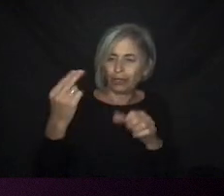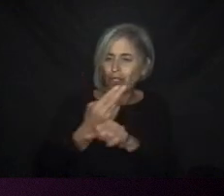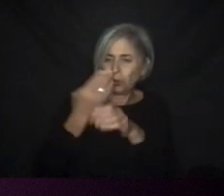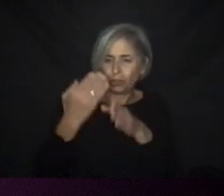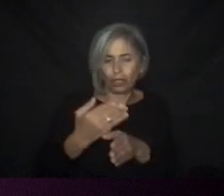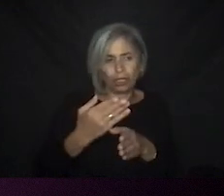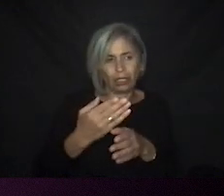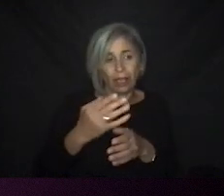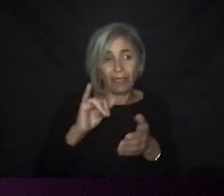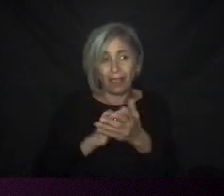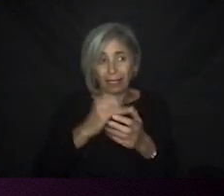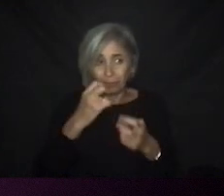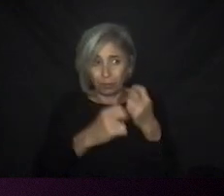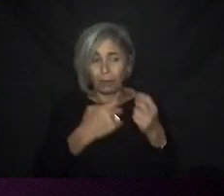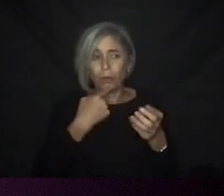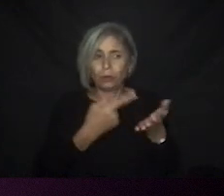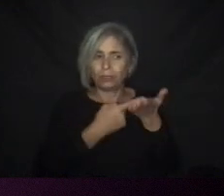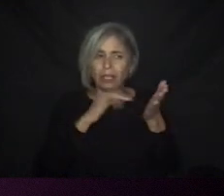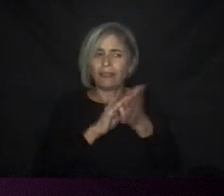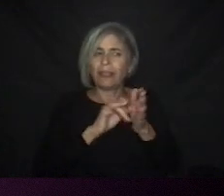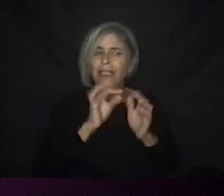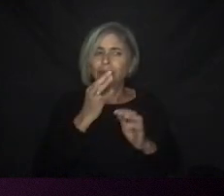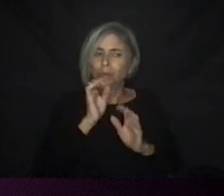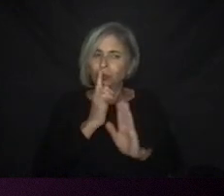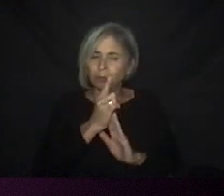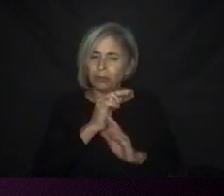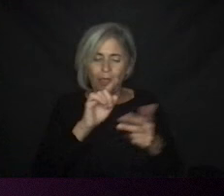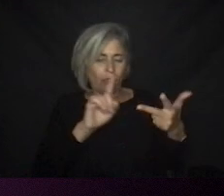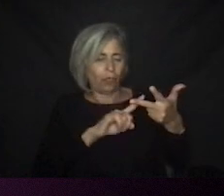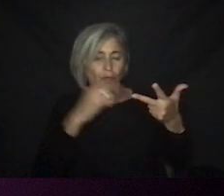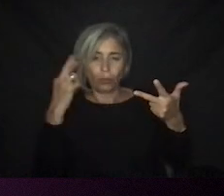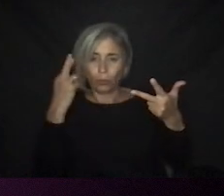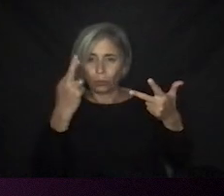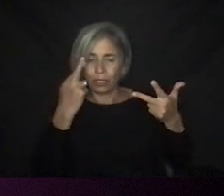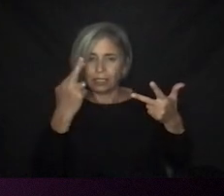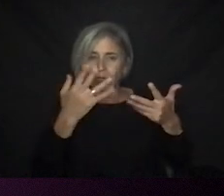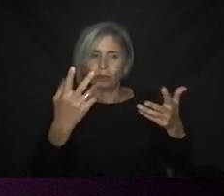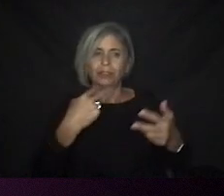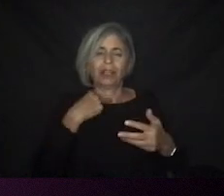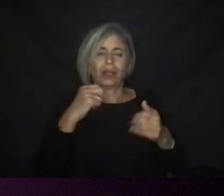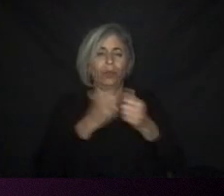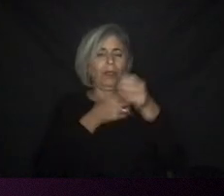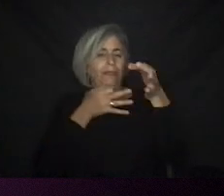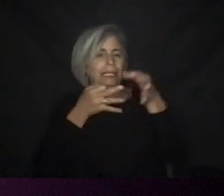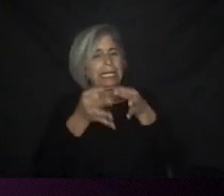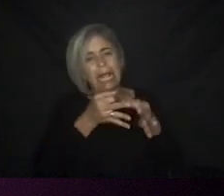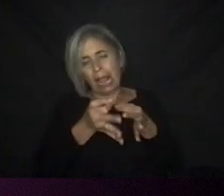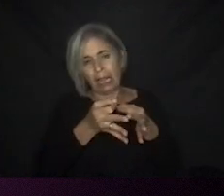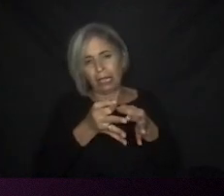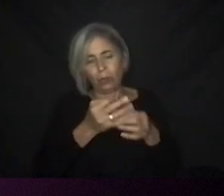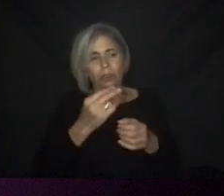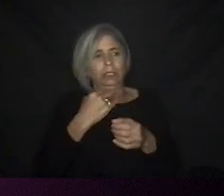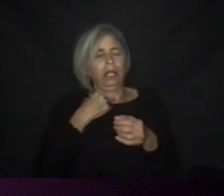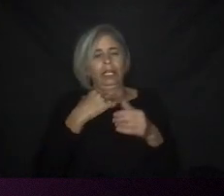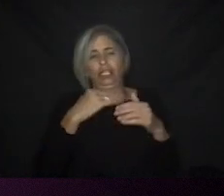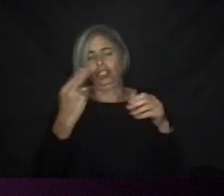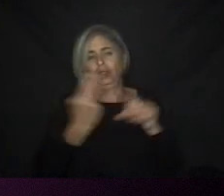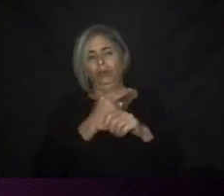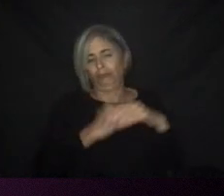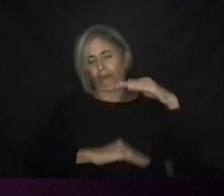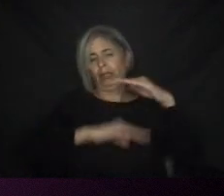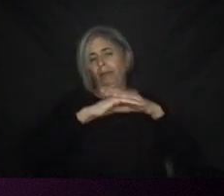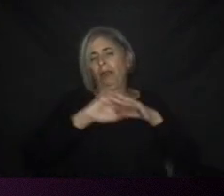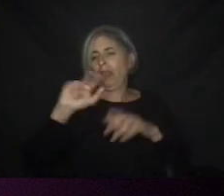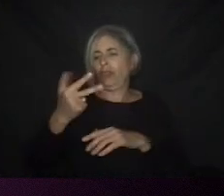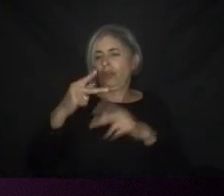talk about why that's a problem in a minute. Third reason, we are caught up in the details. We are caught up on optimizing third-party